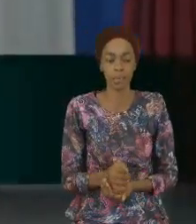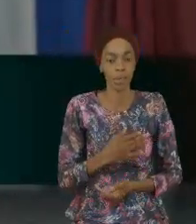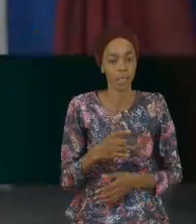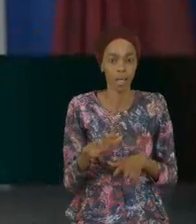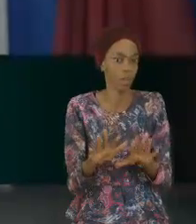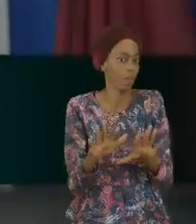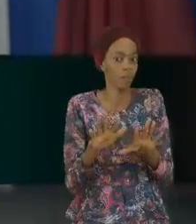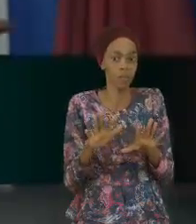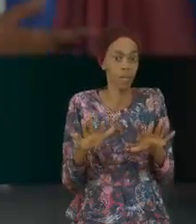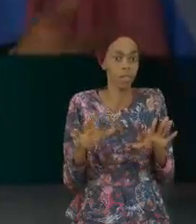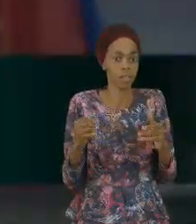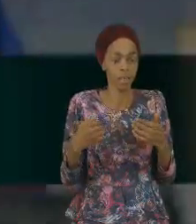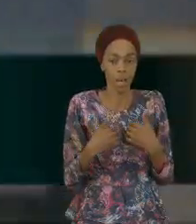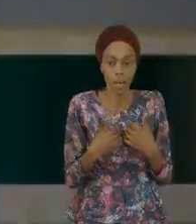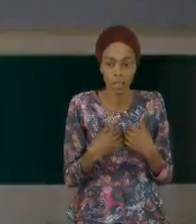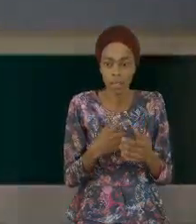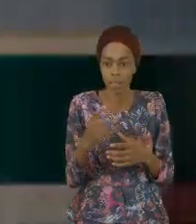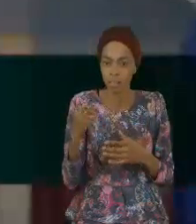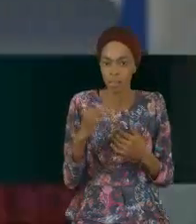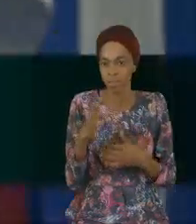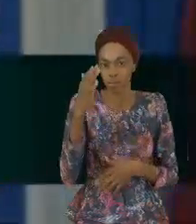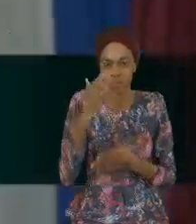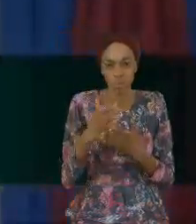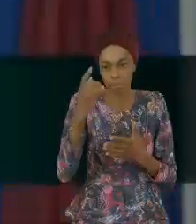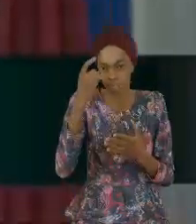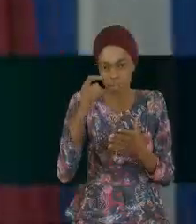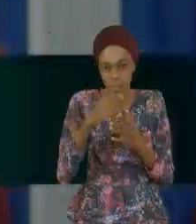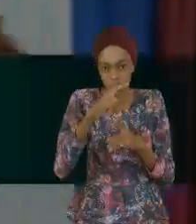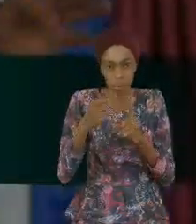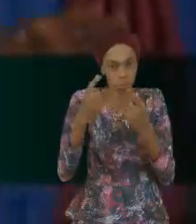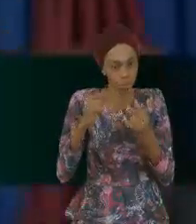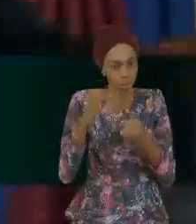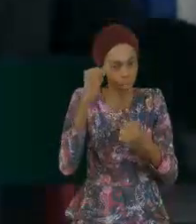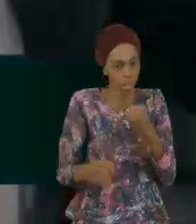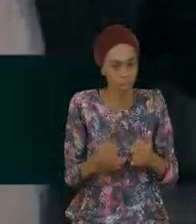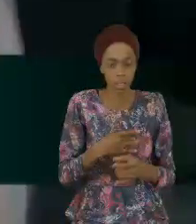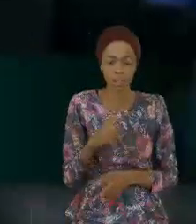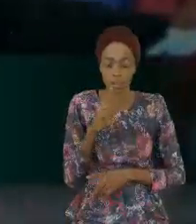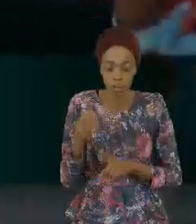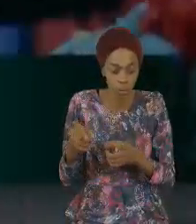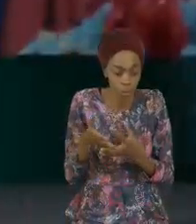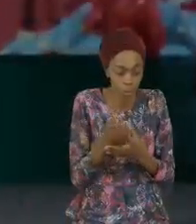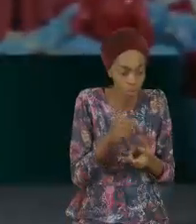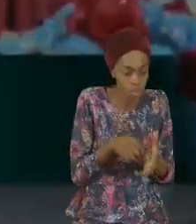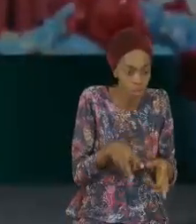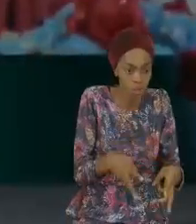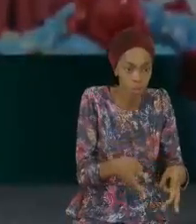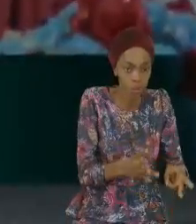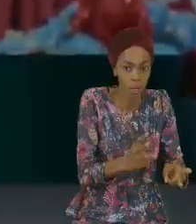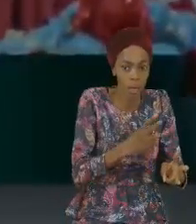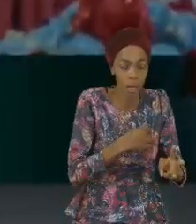fears he had, you know, sometimes you come to a dead end, maybe you go through that way, and then